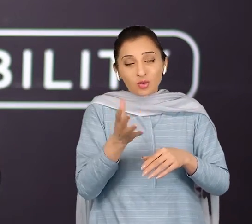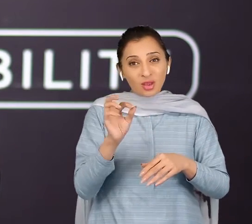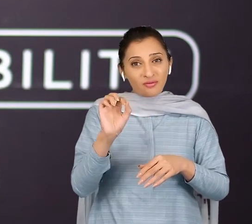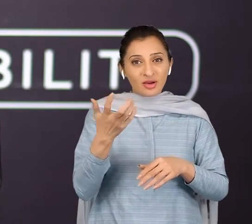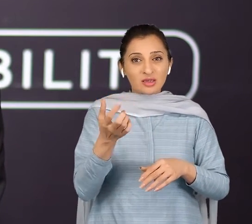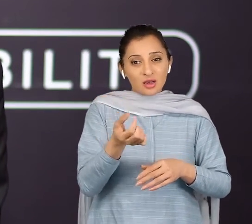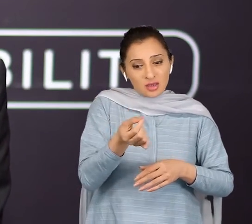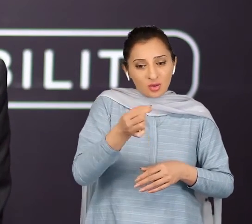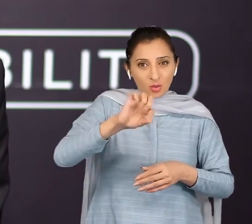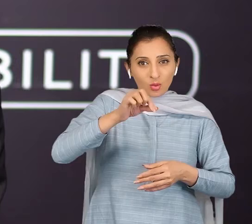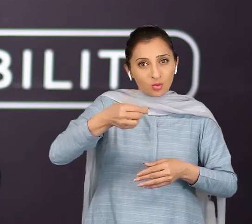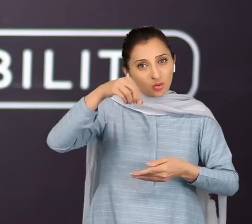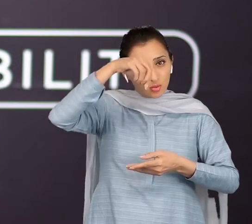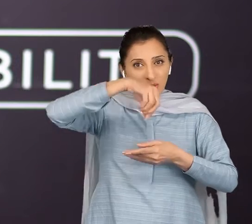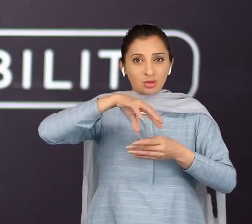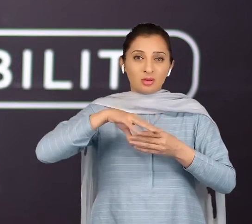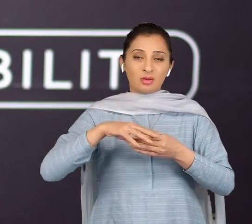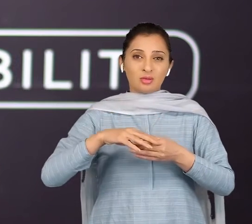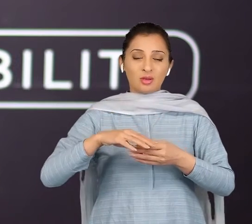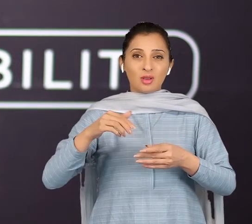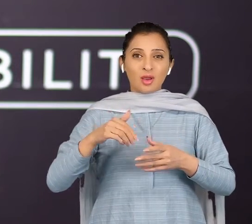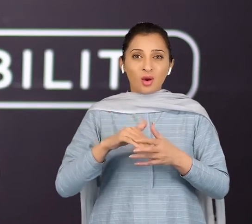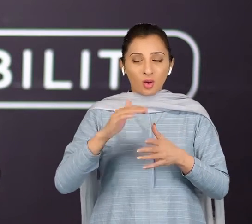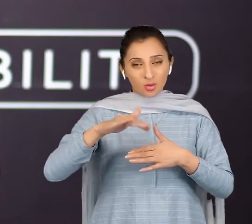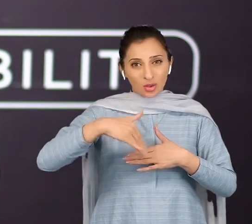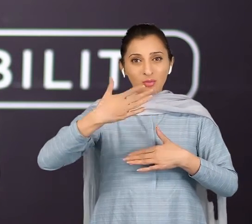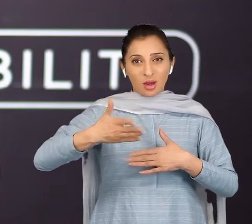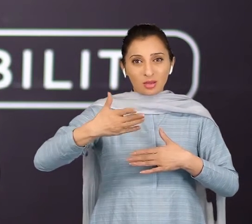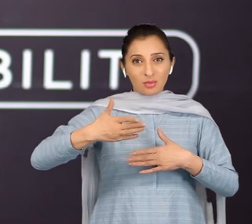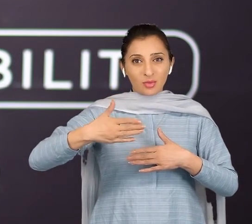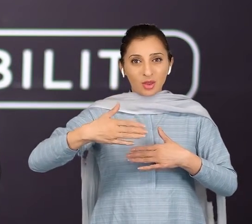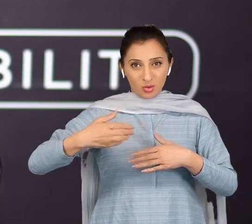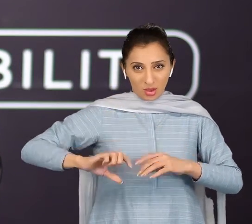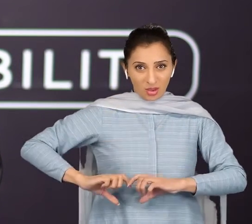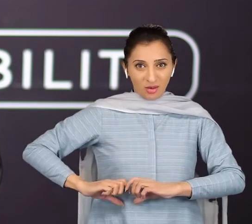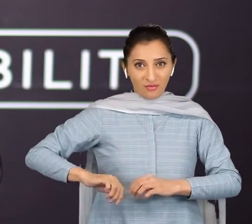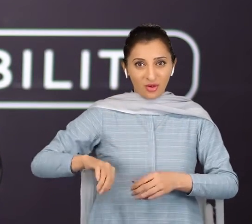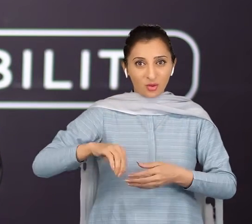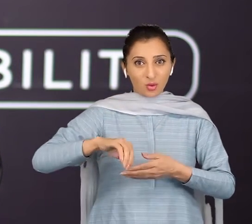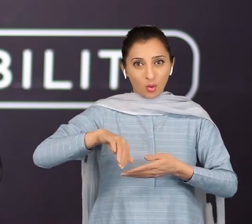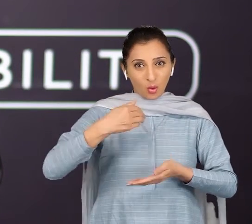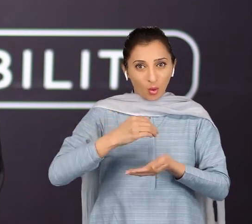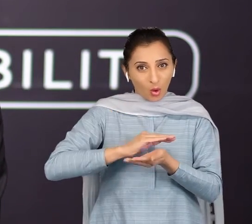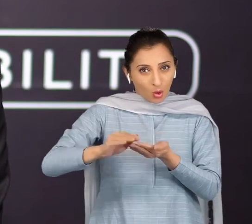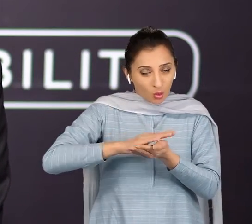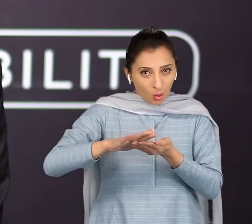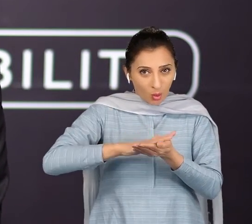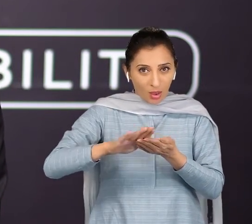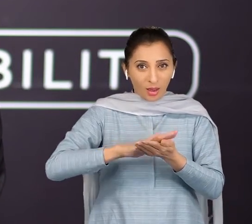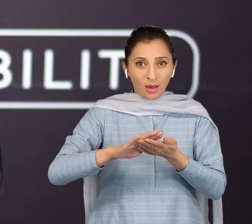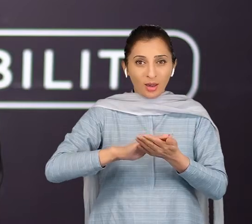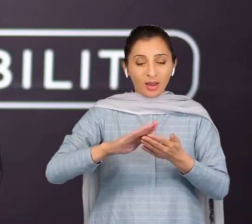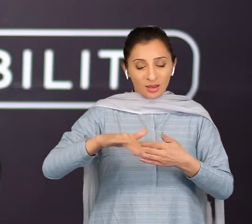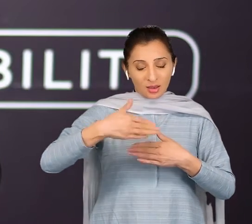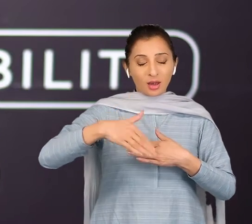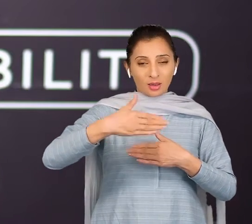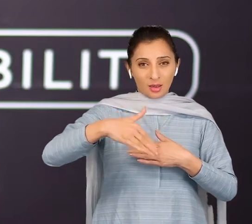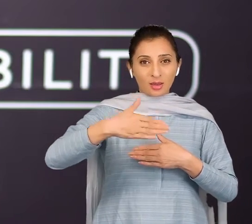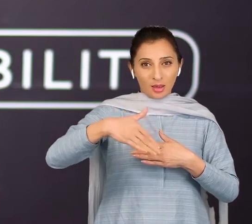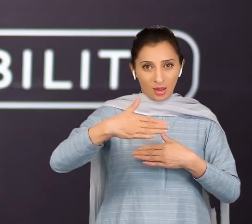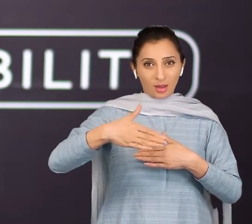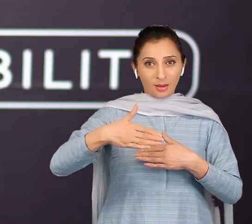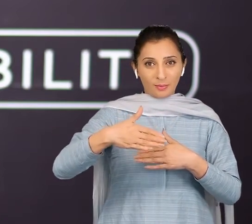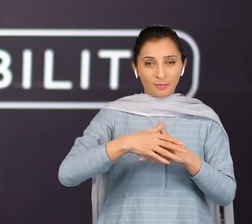profile which had caused damage to her liver. We started flushing her liver out, and she started getting better. But, after a